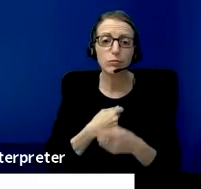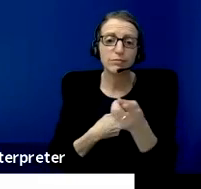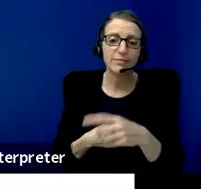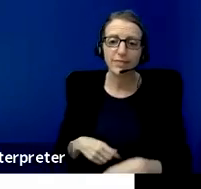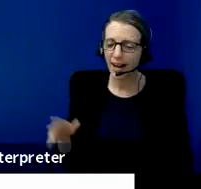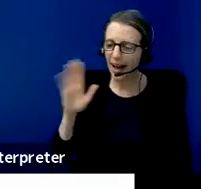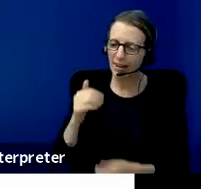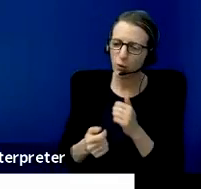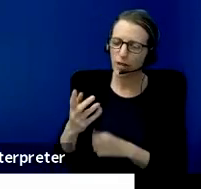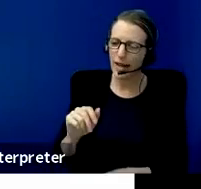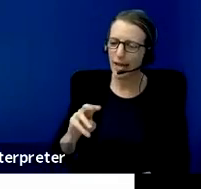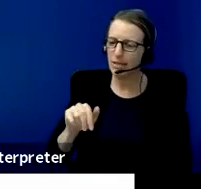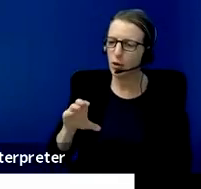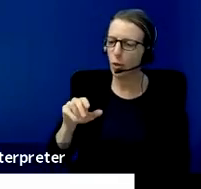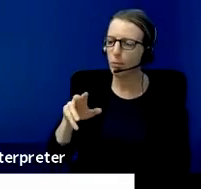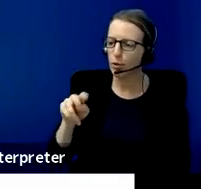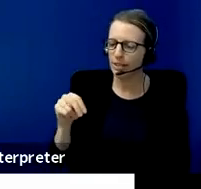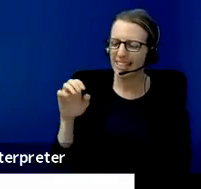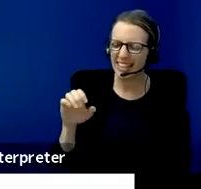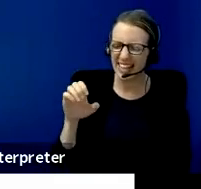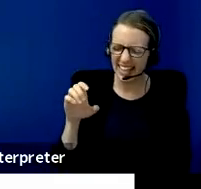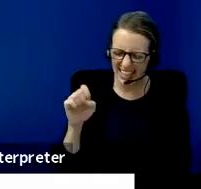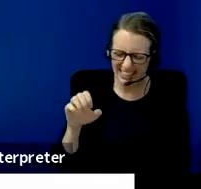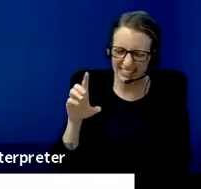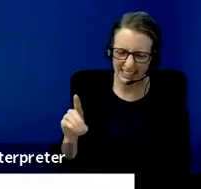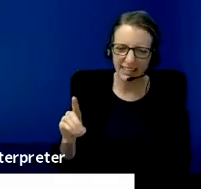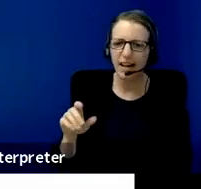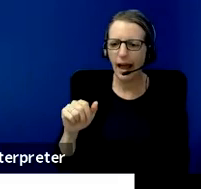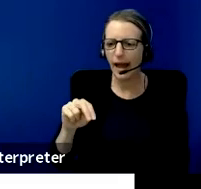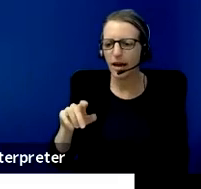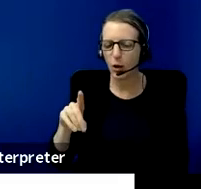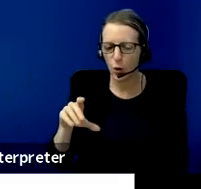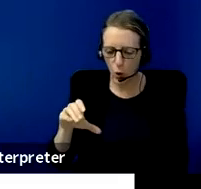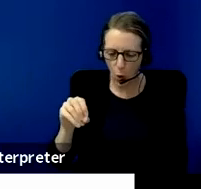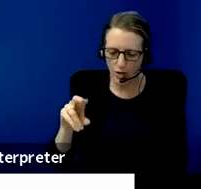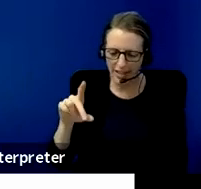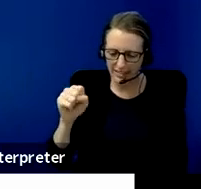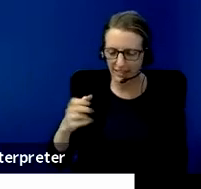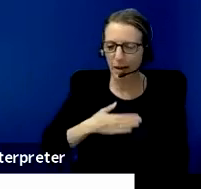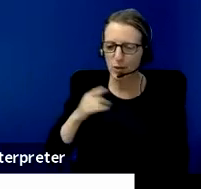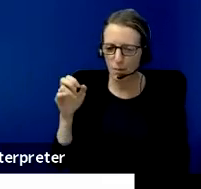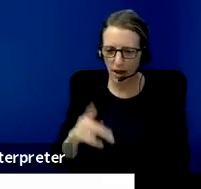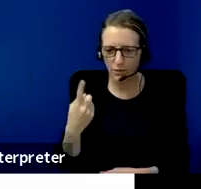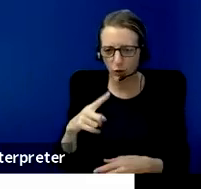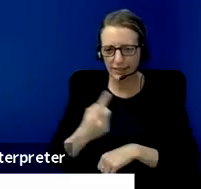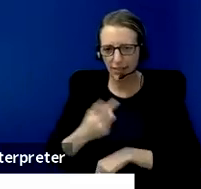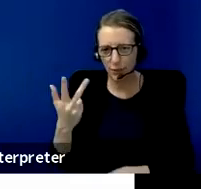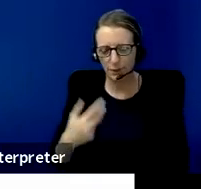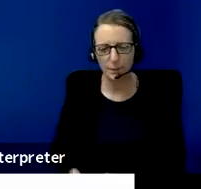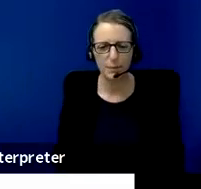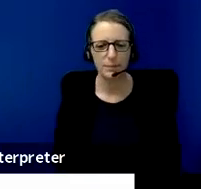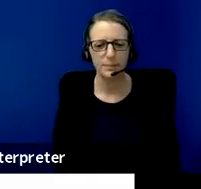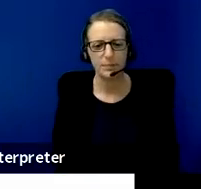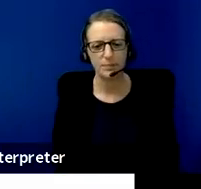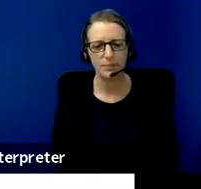hi everyone. I'm Amy Colburn out of ESD 189 in Anacortes. I'm glad to have you all back for day 3. Thank you, Amy. And